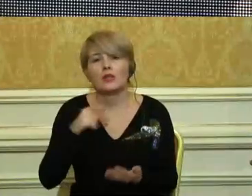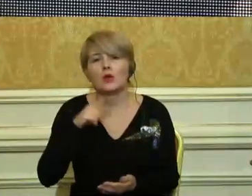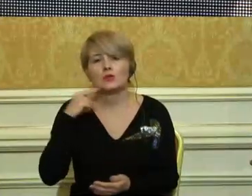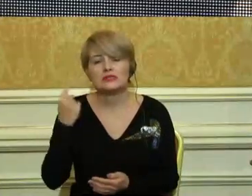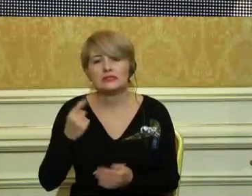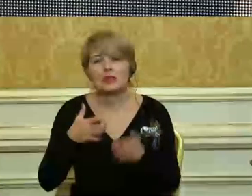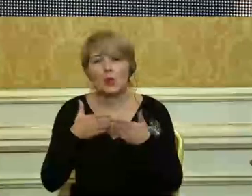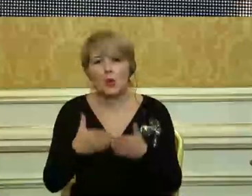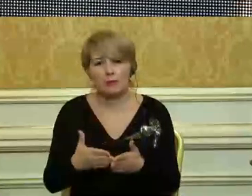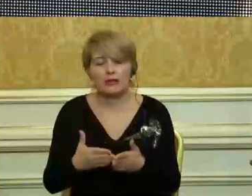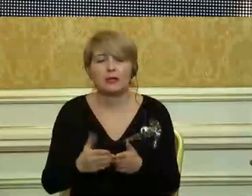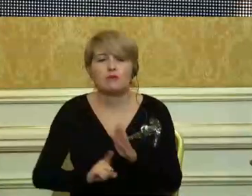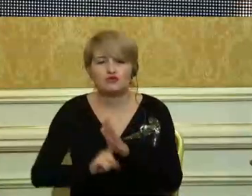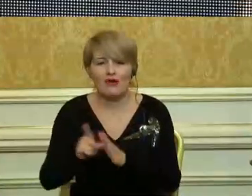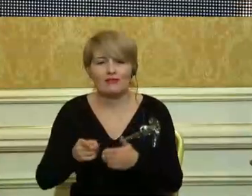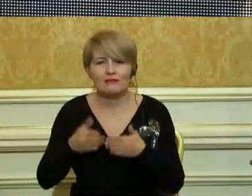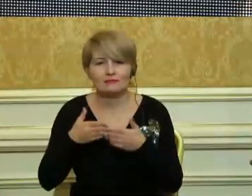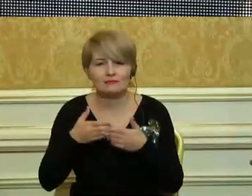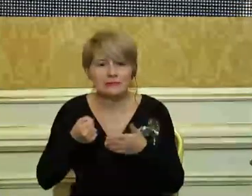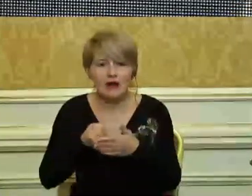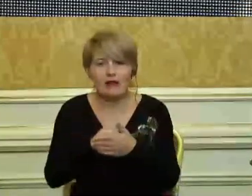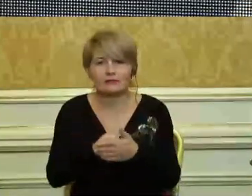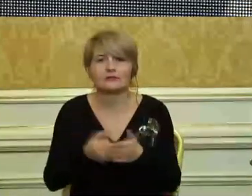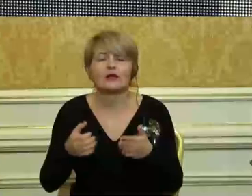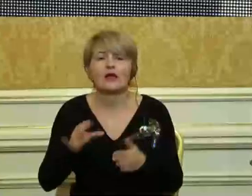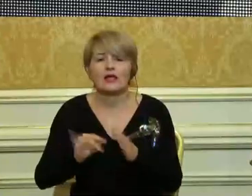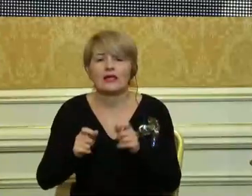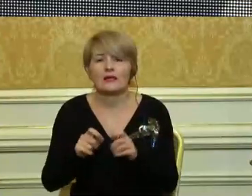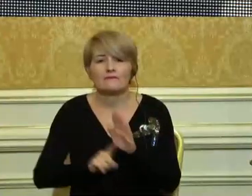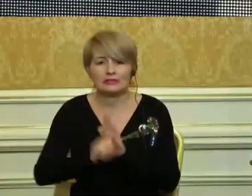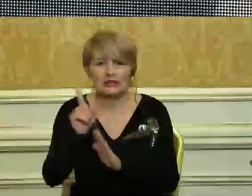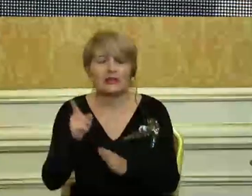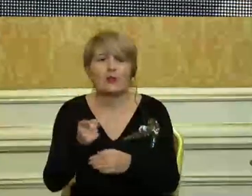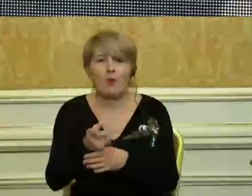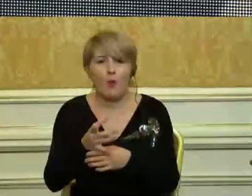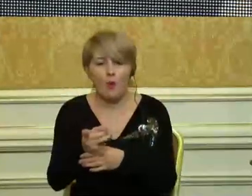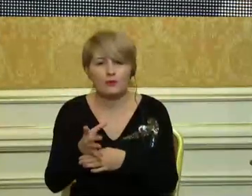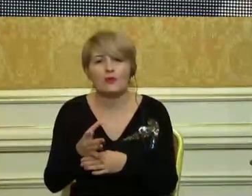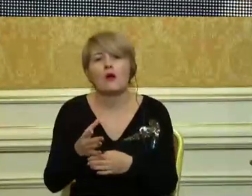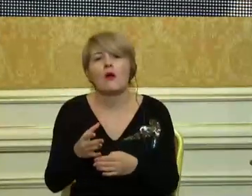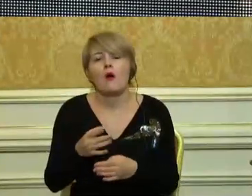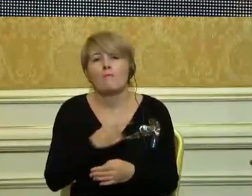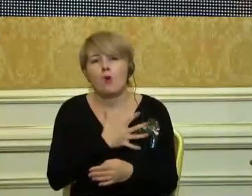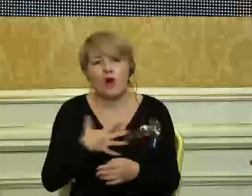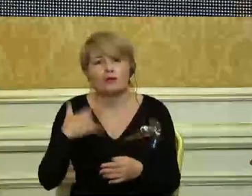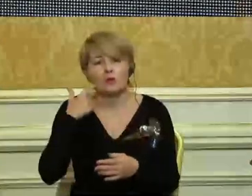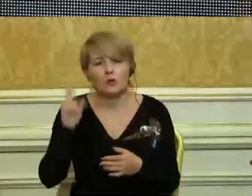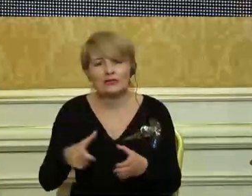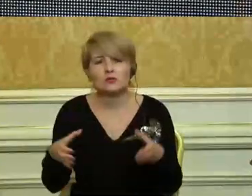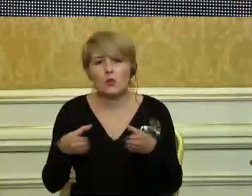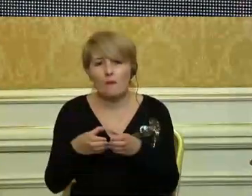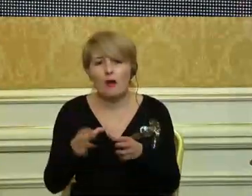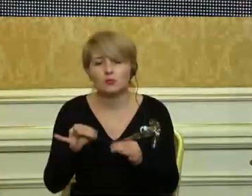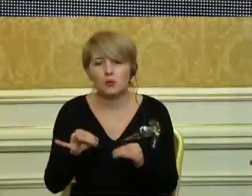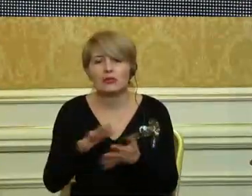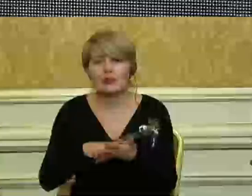fire, injuring Ukrainian crew, and then seizing the crew members and the three vessels. This represents